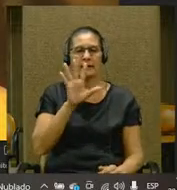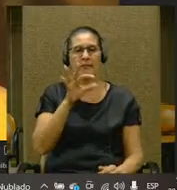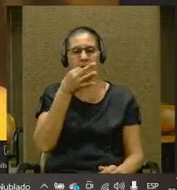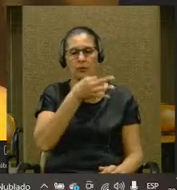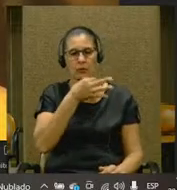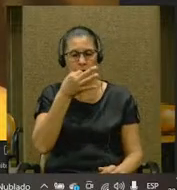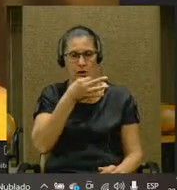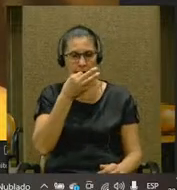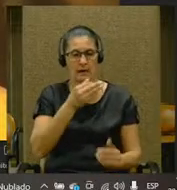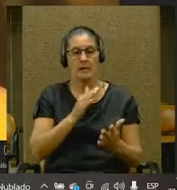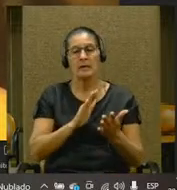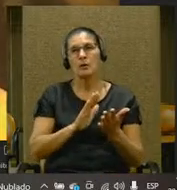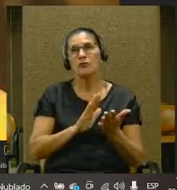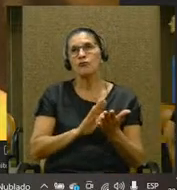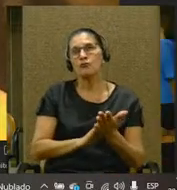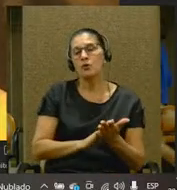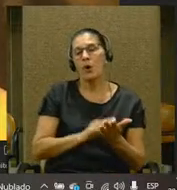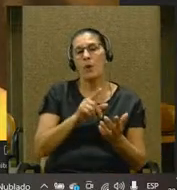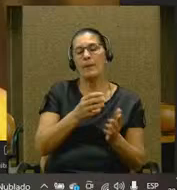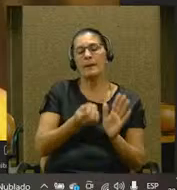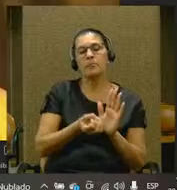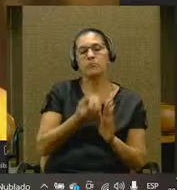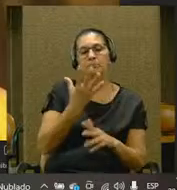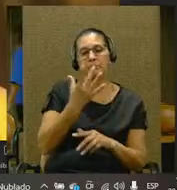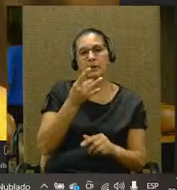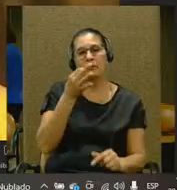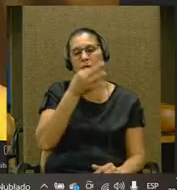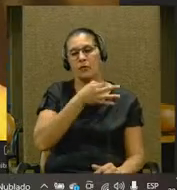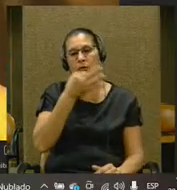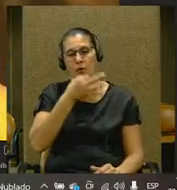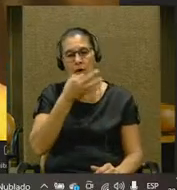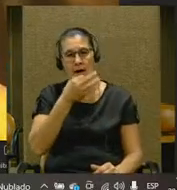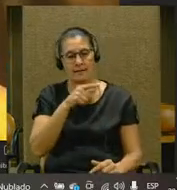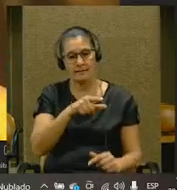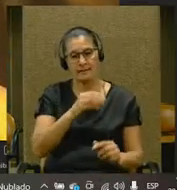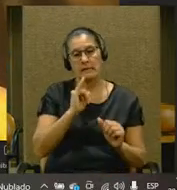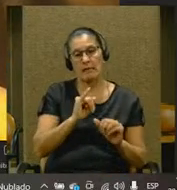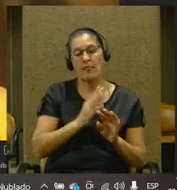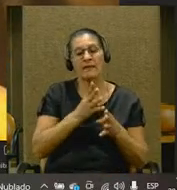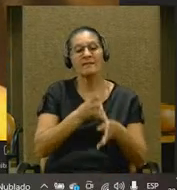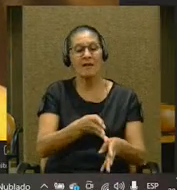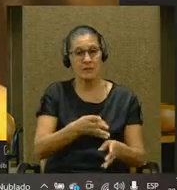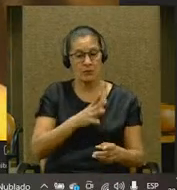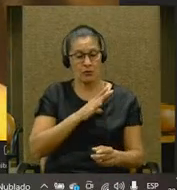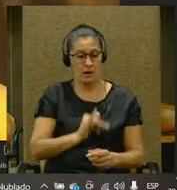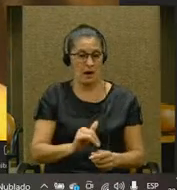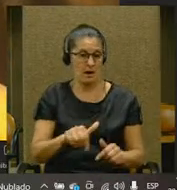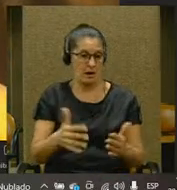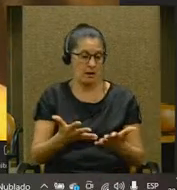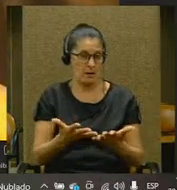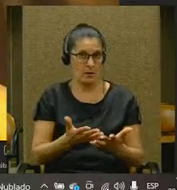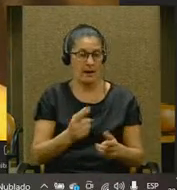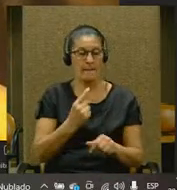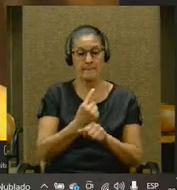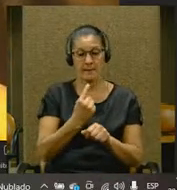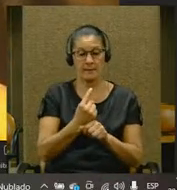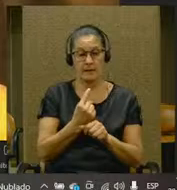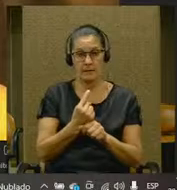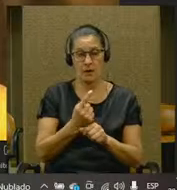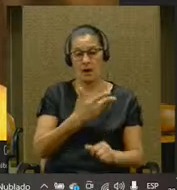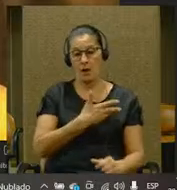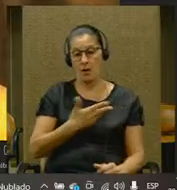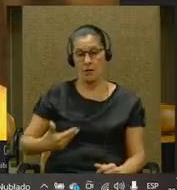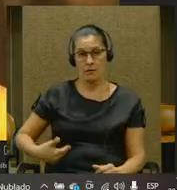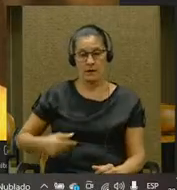emergence of synthetic drugs and the challenges they pose. For one, the United States government, which has long